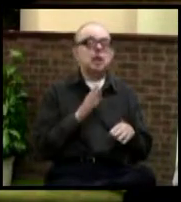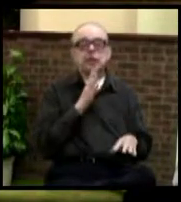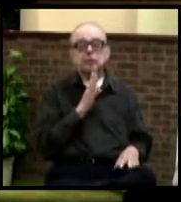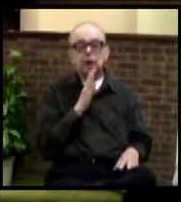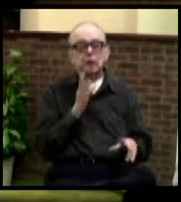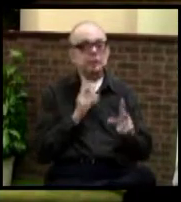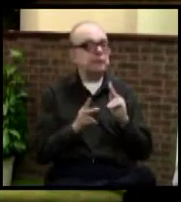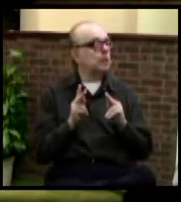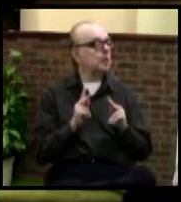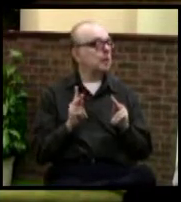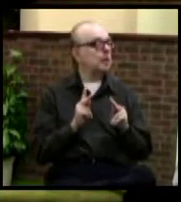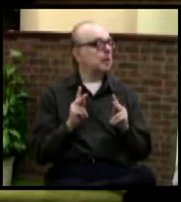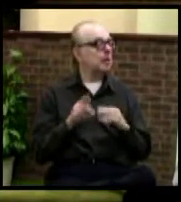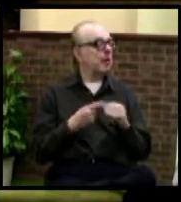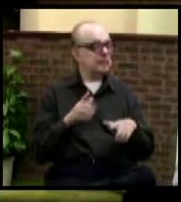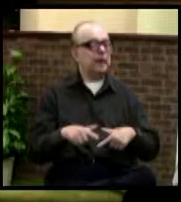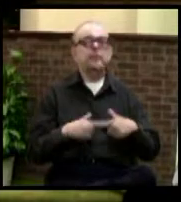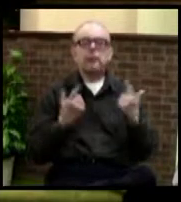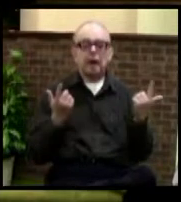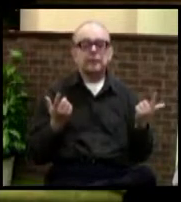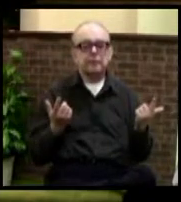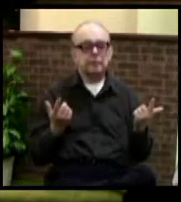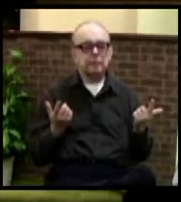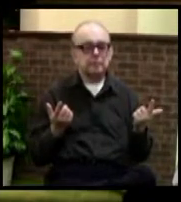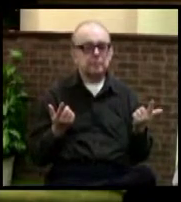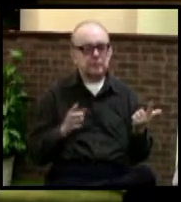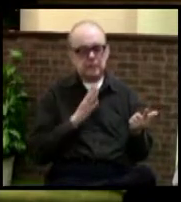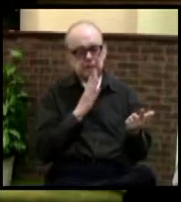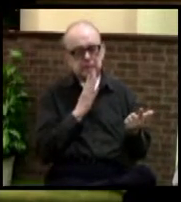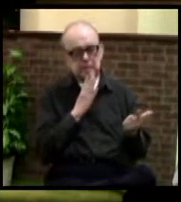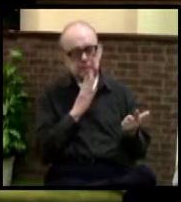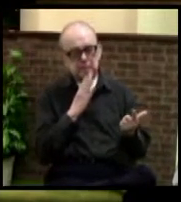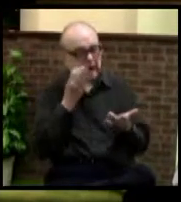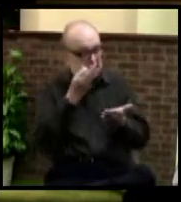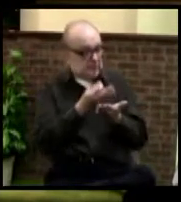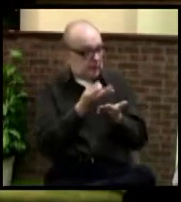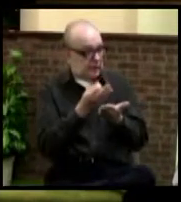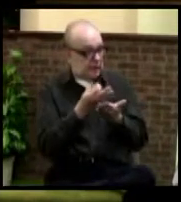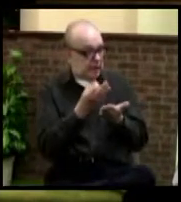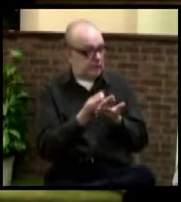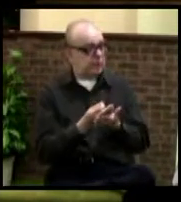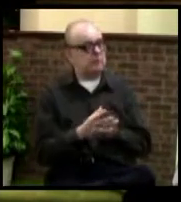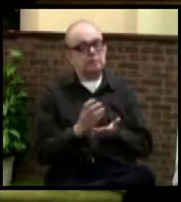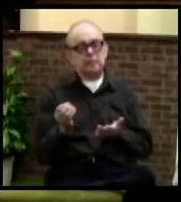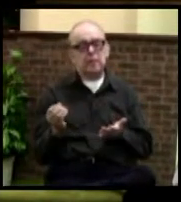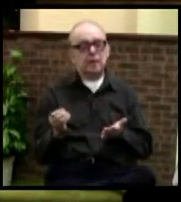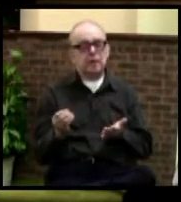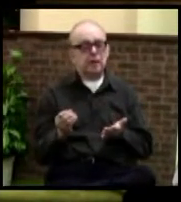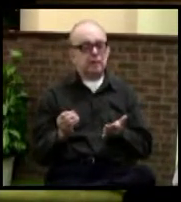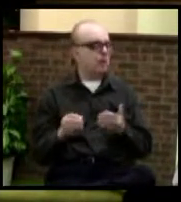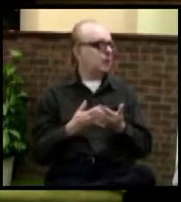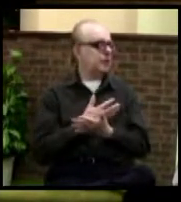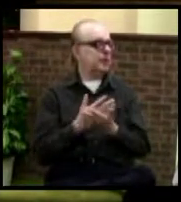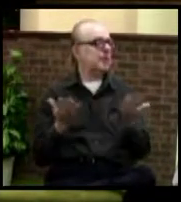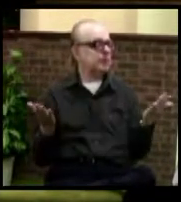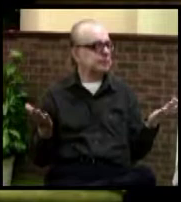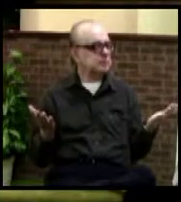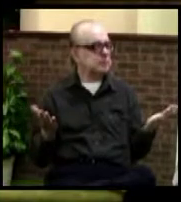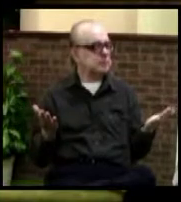and talk to people on the porch about the life. She would talk about her financial doings and everything like